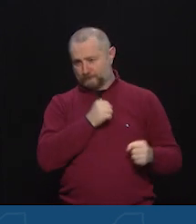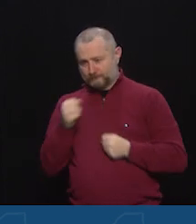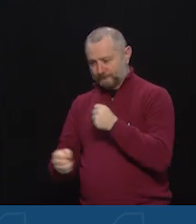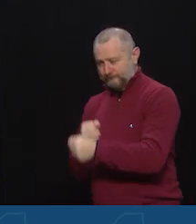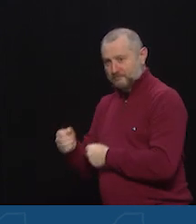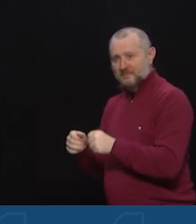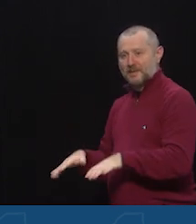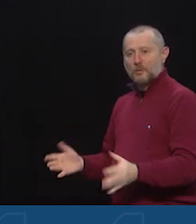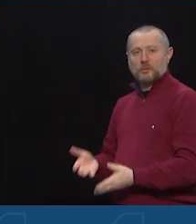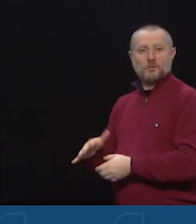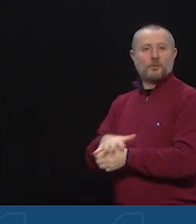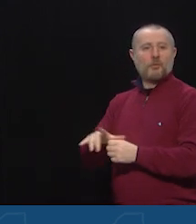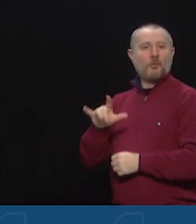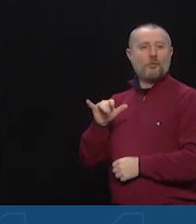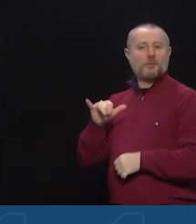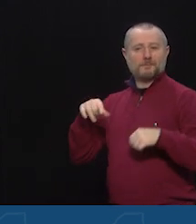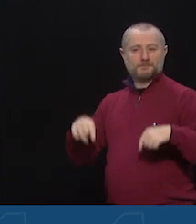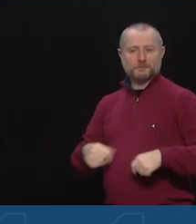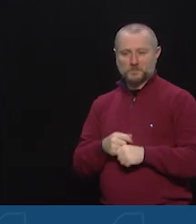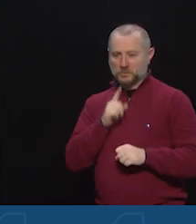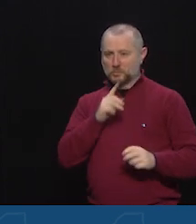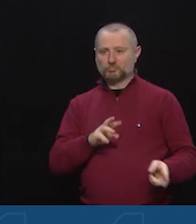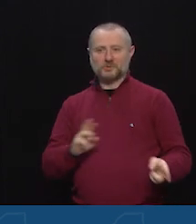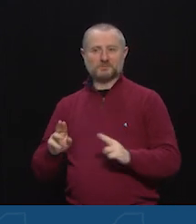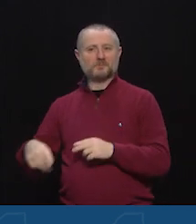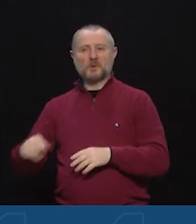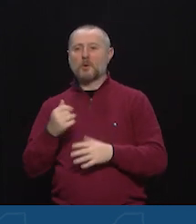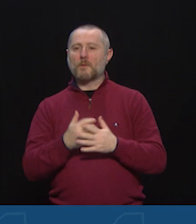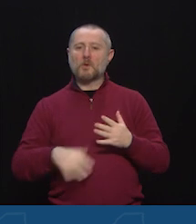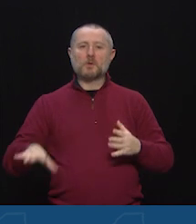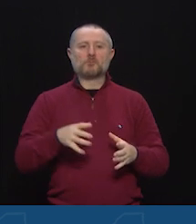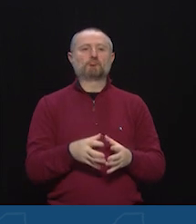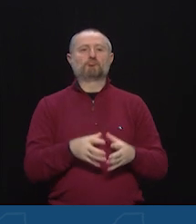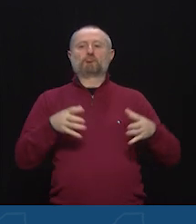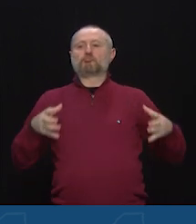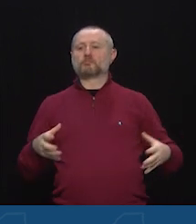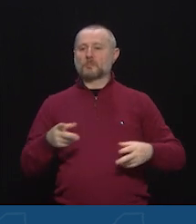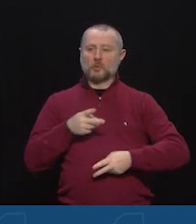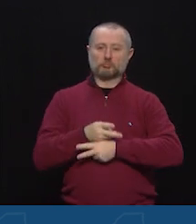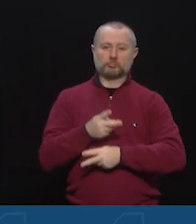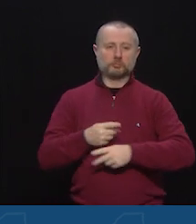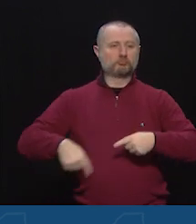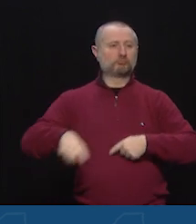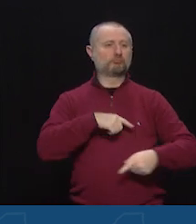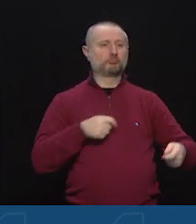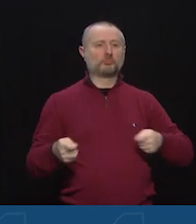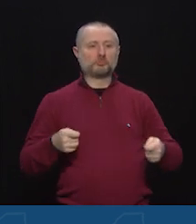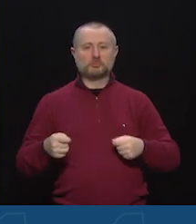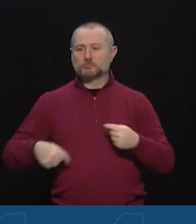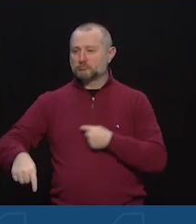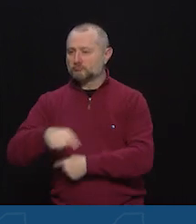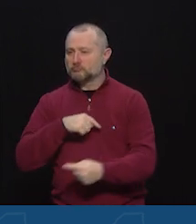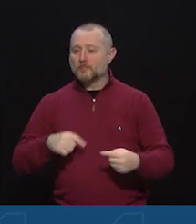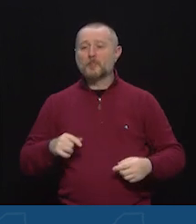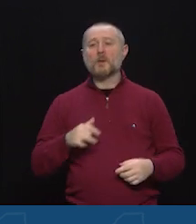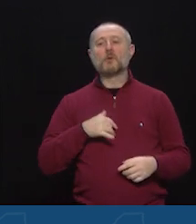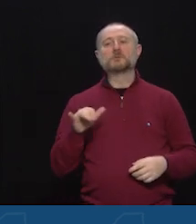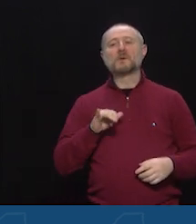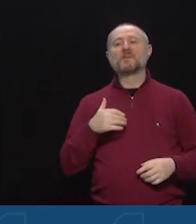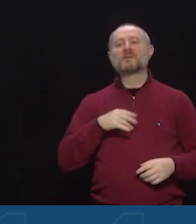we are adding to our great capability here in Long Island, and that includes 70 additional plow